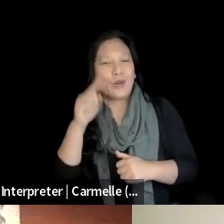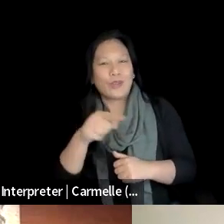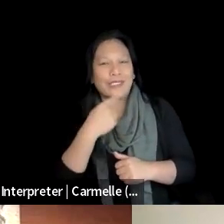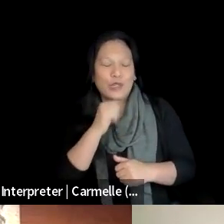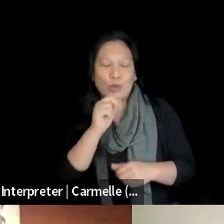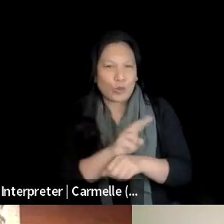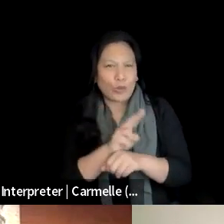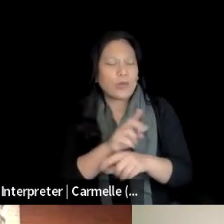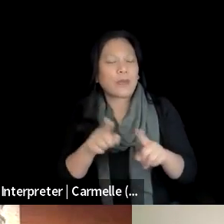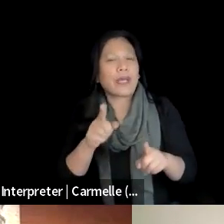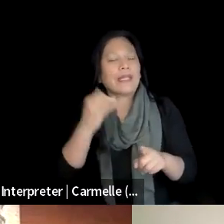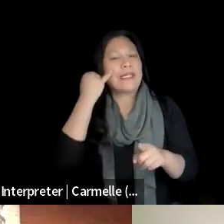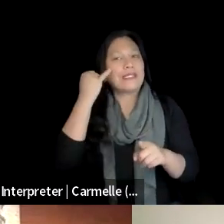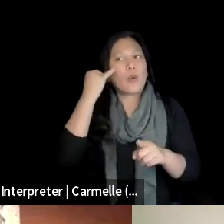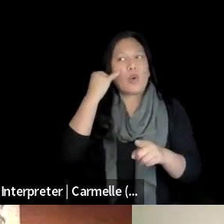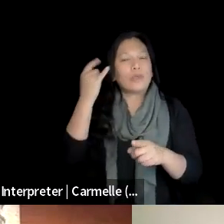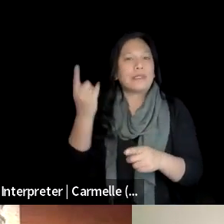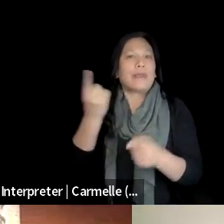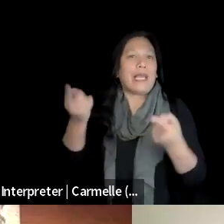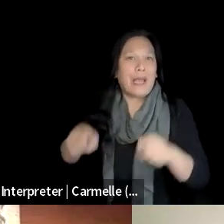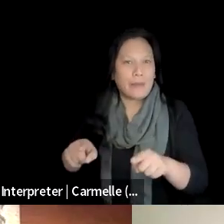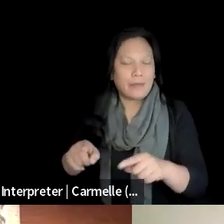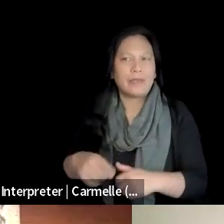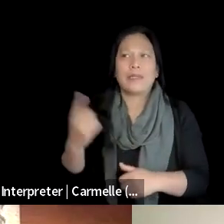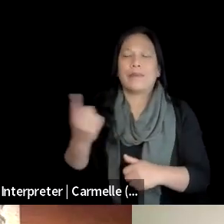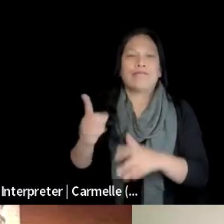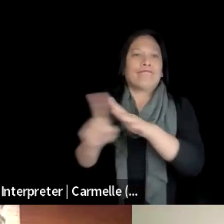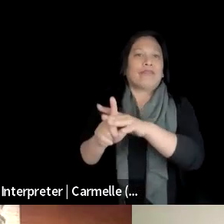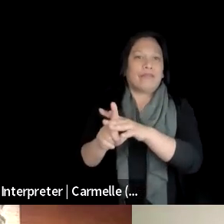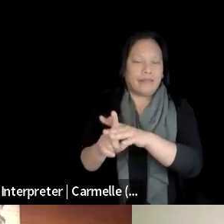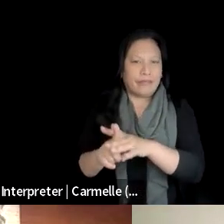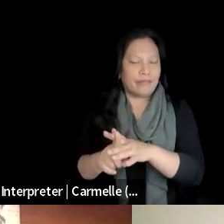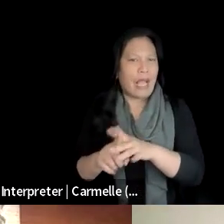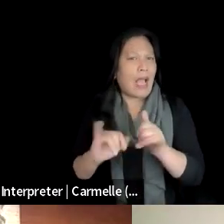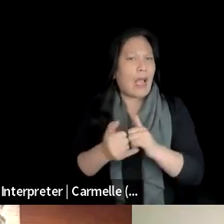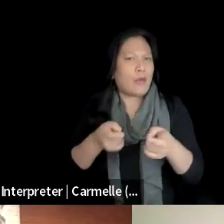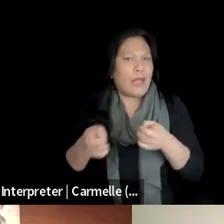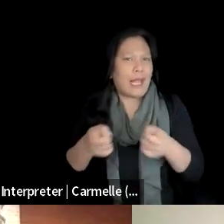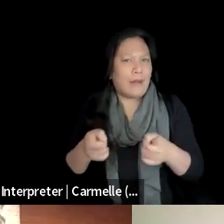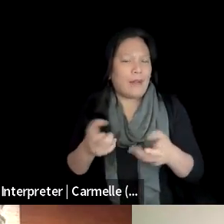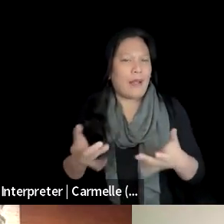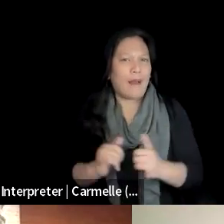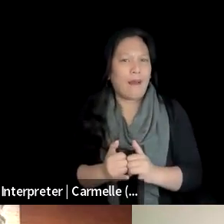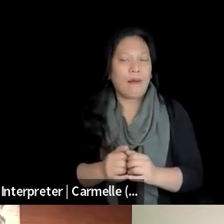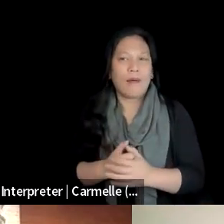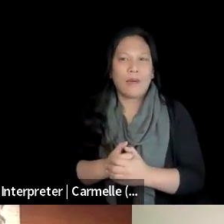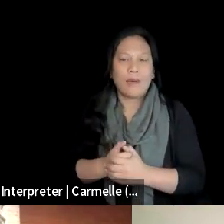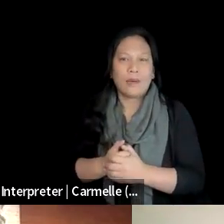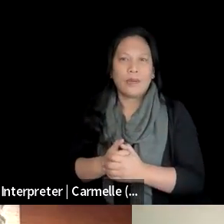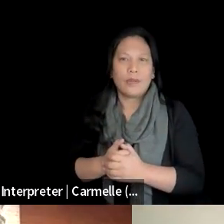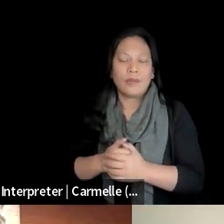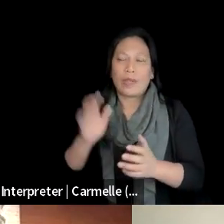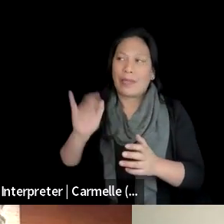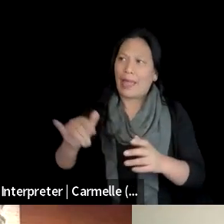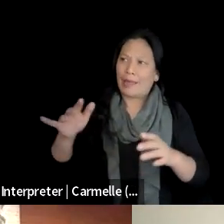how do you handle it when the unspoken net and, you know, that precious atmosphere that is so